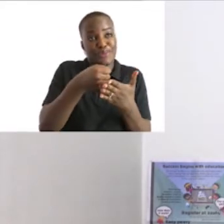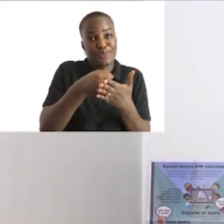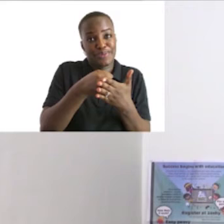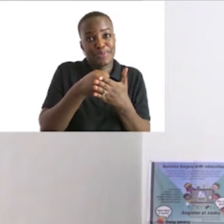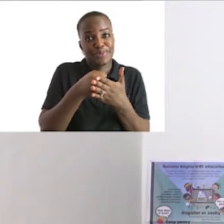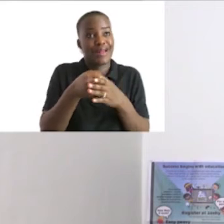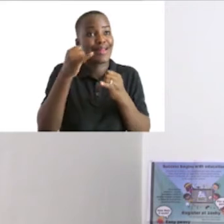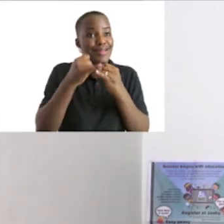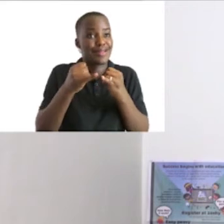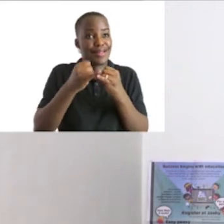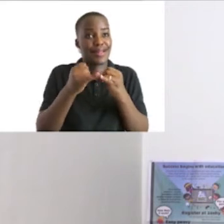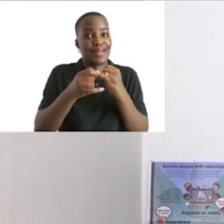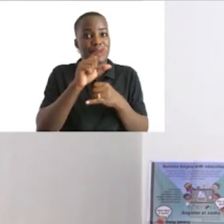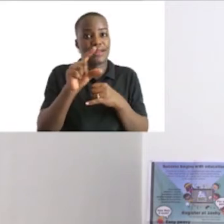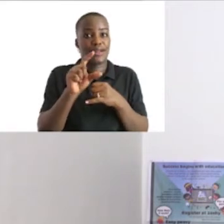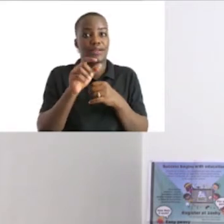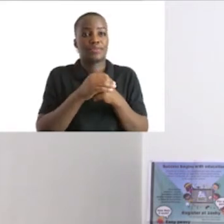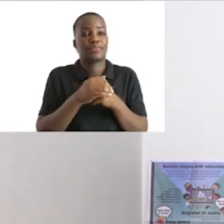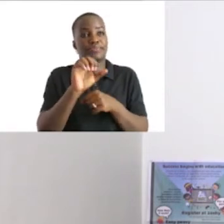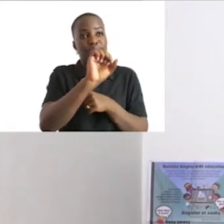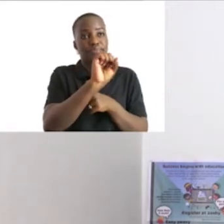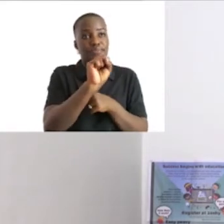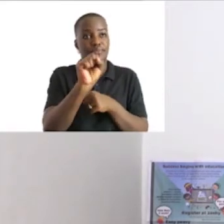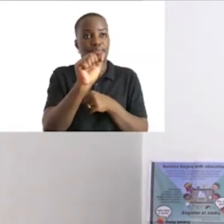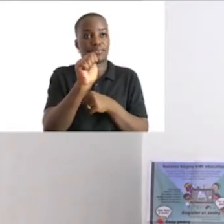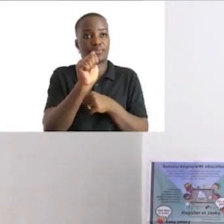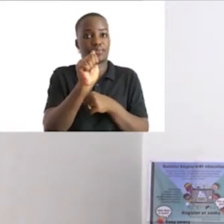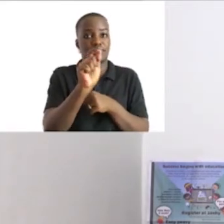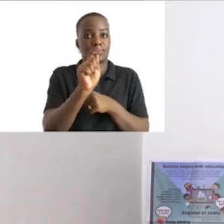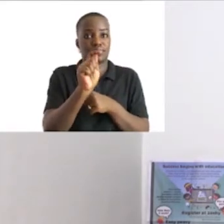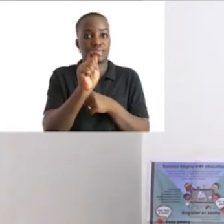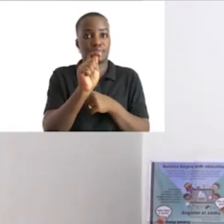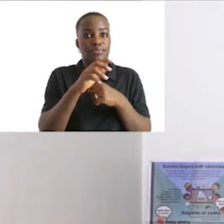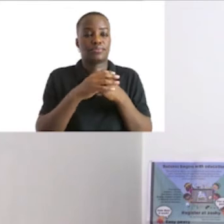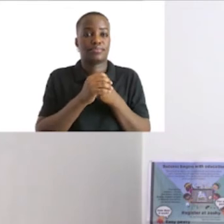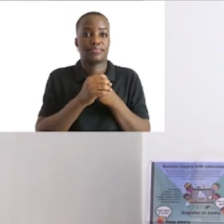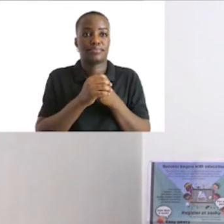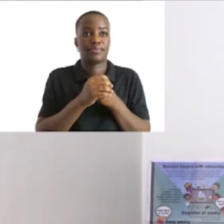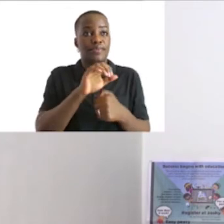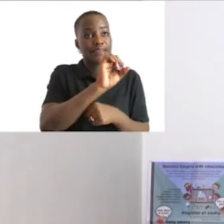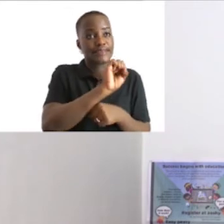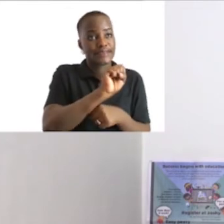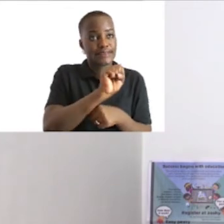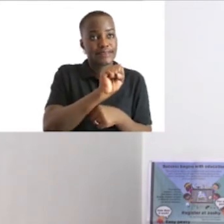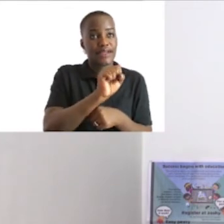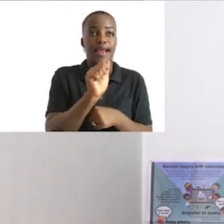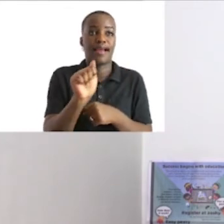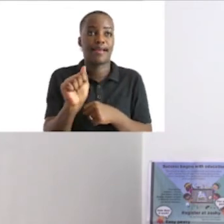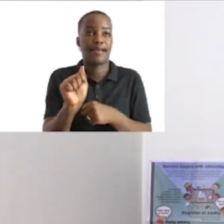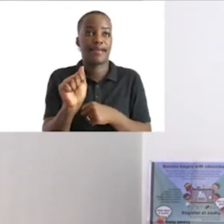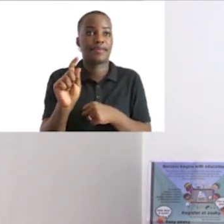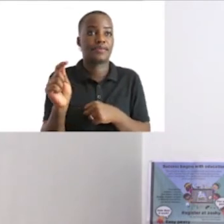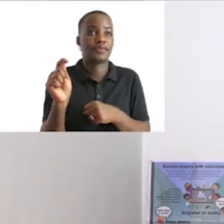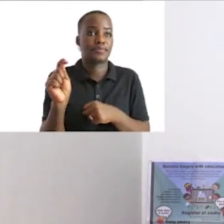the last word, sat. And sat has s, a,